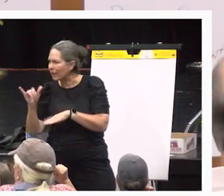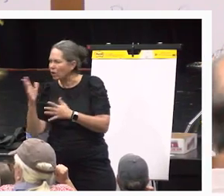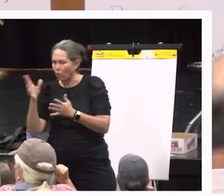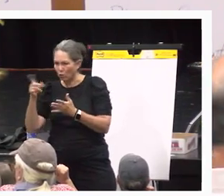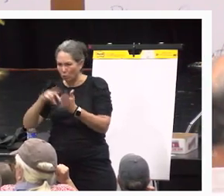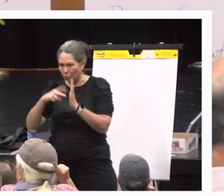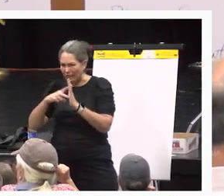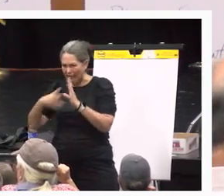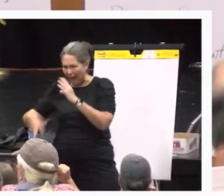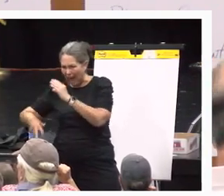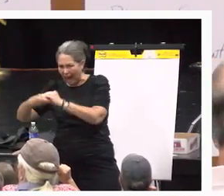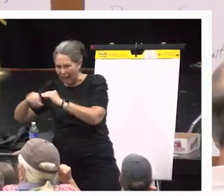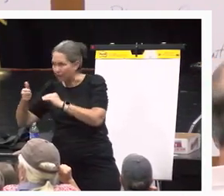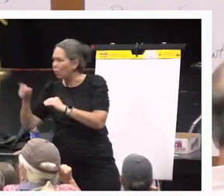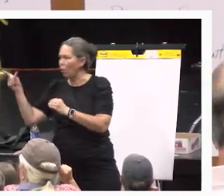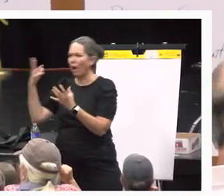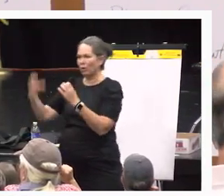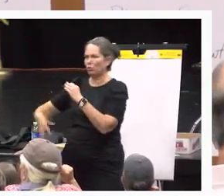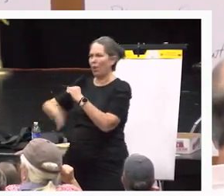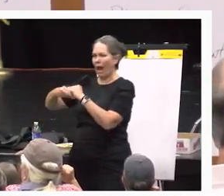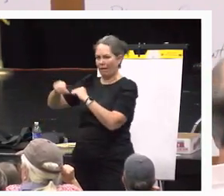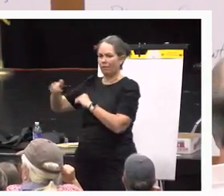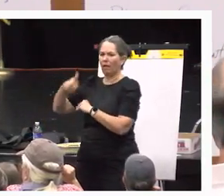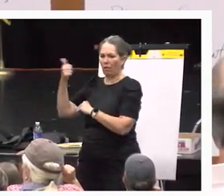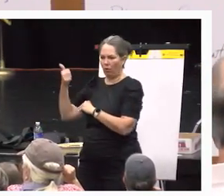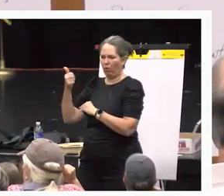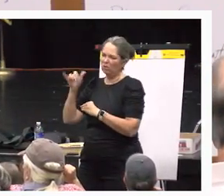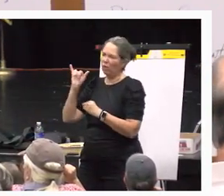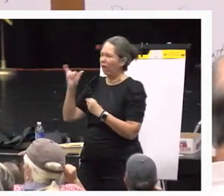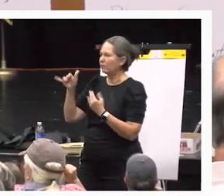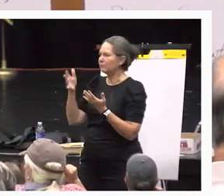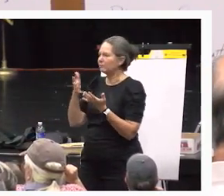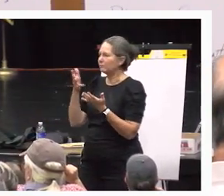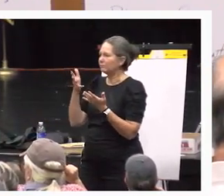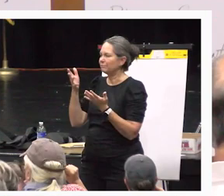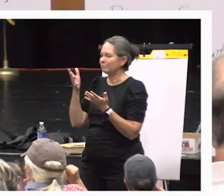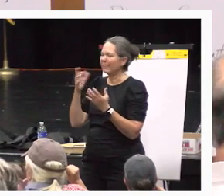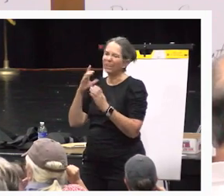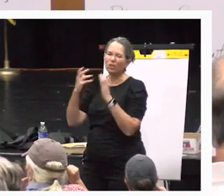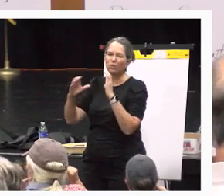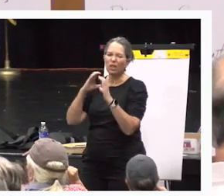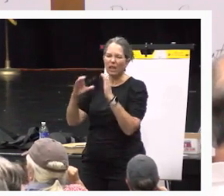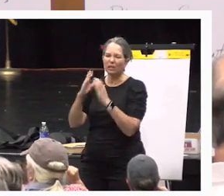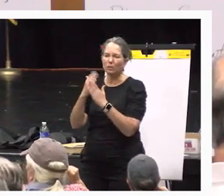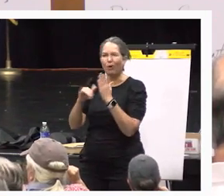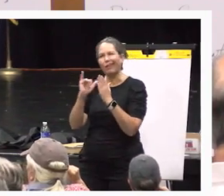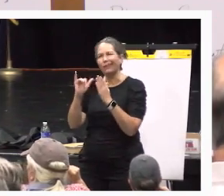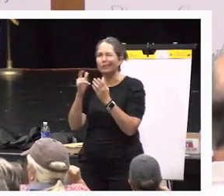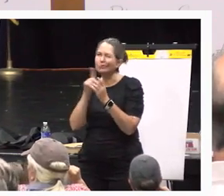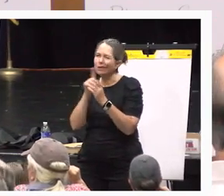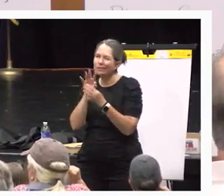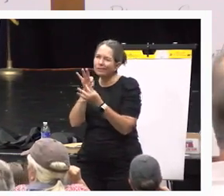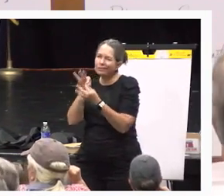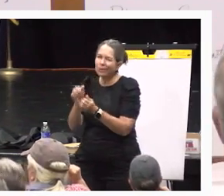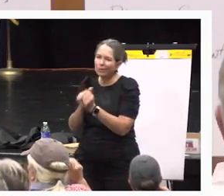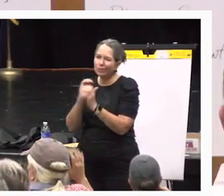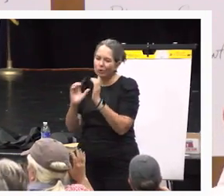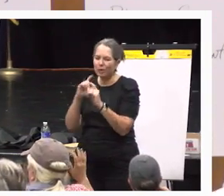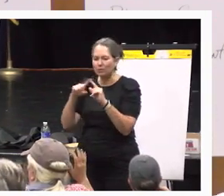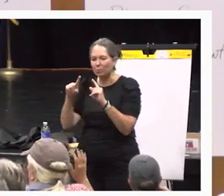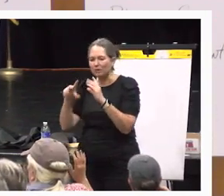Are you making a motion to add something? I'm making a motion to add that would be communication function would be a subset of this.